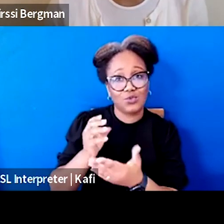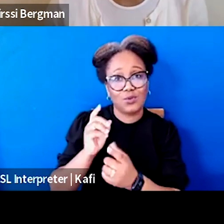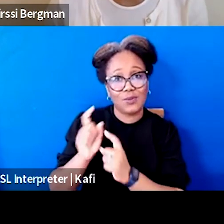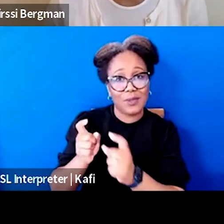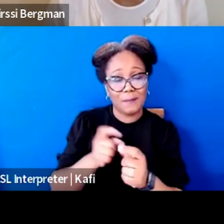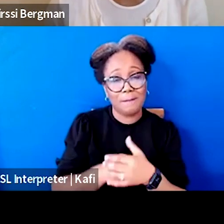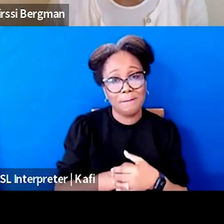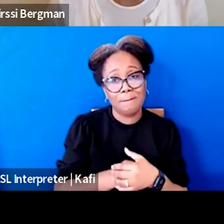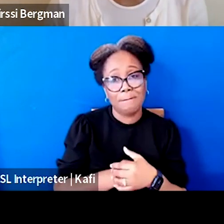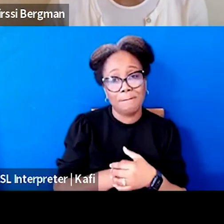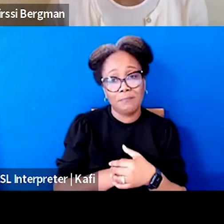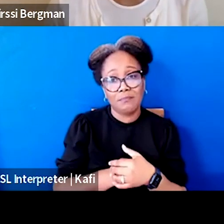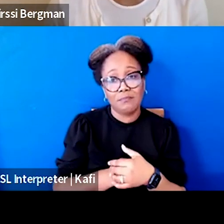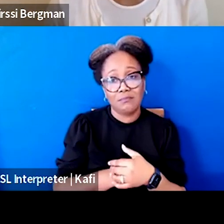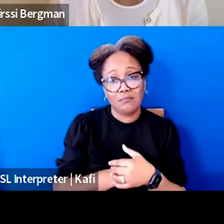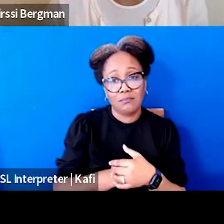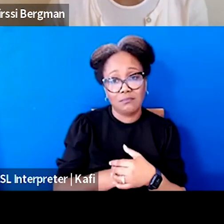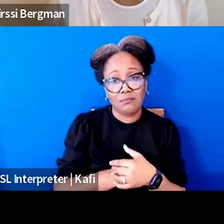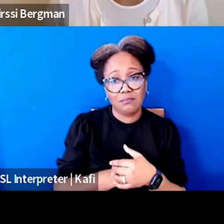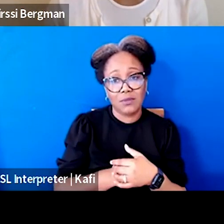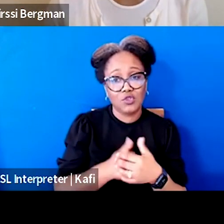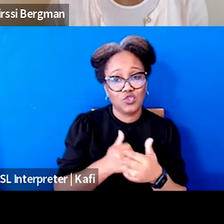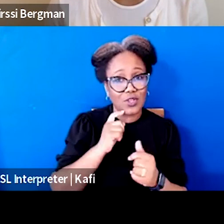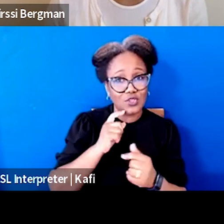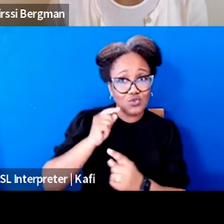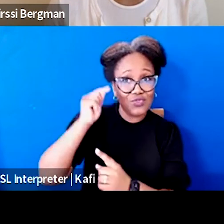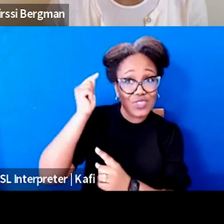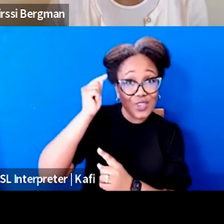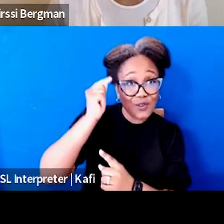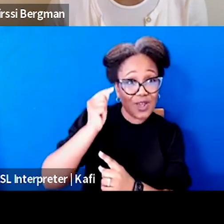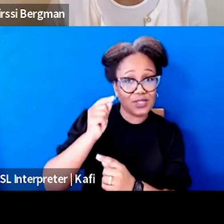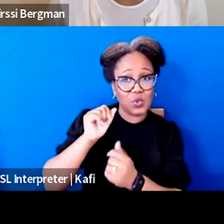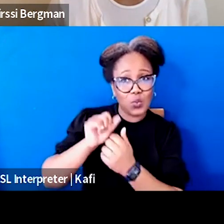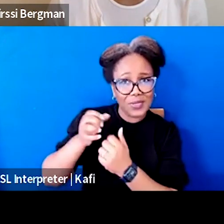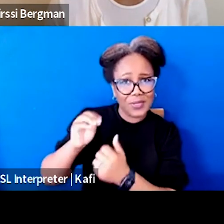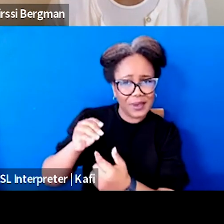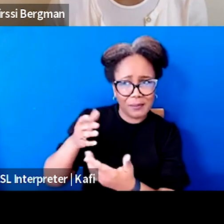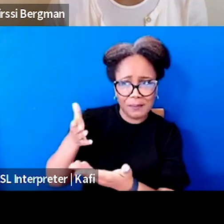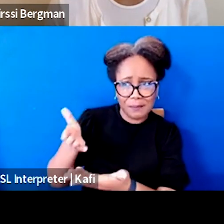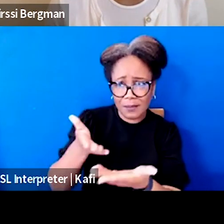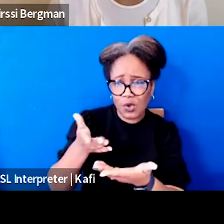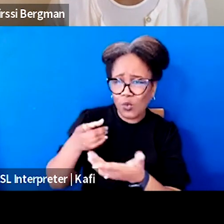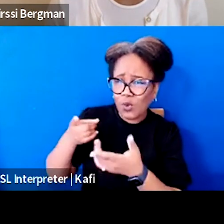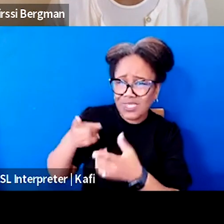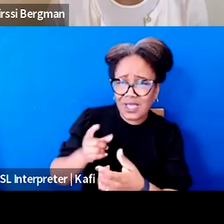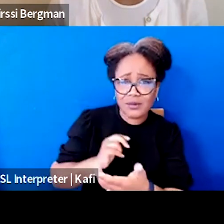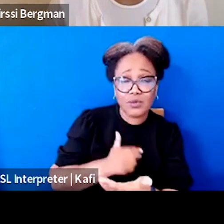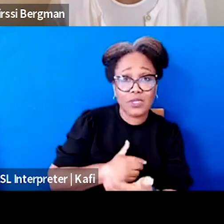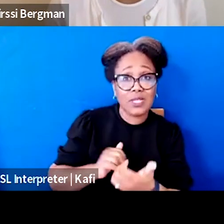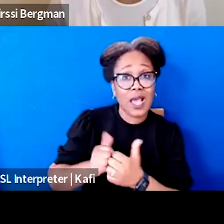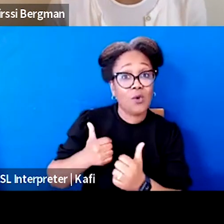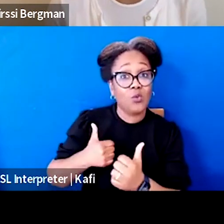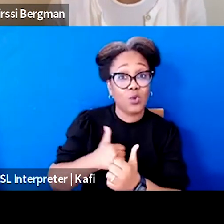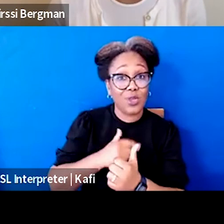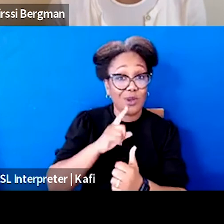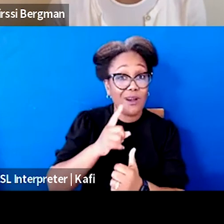and theorize about like with them what is happening to us and how we are dying and going missing on